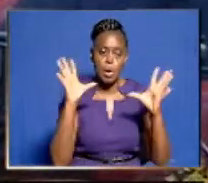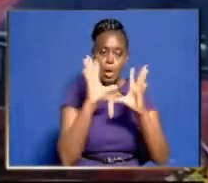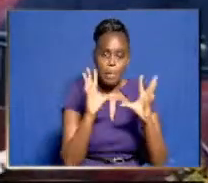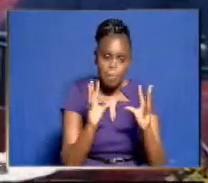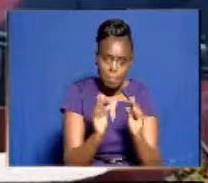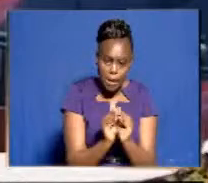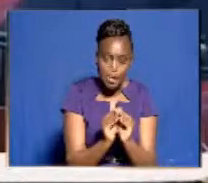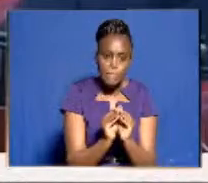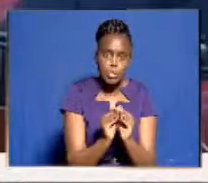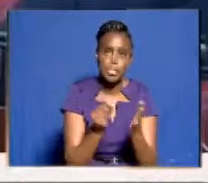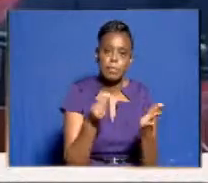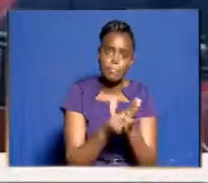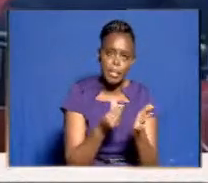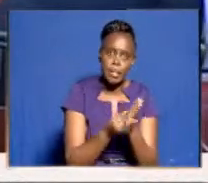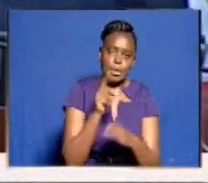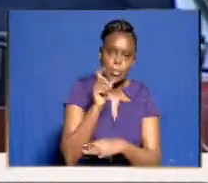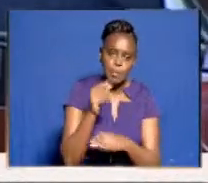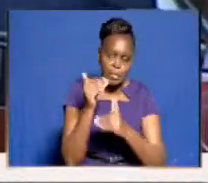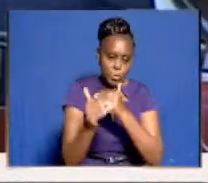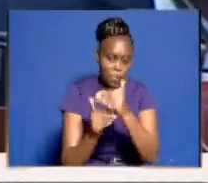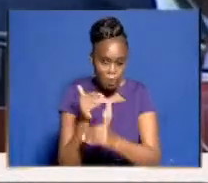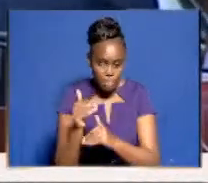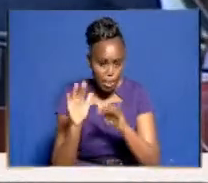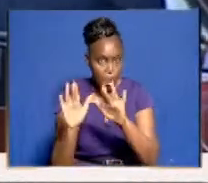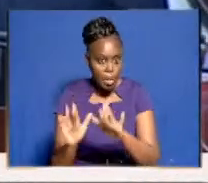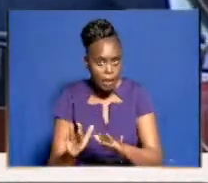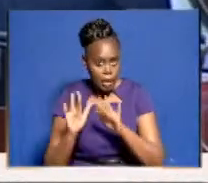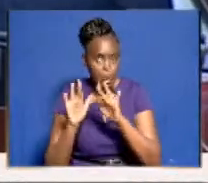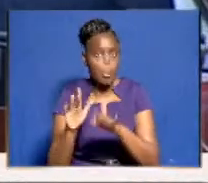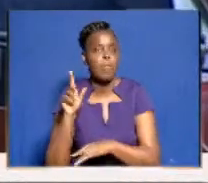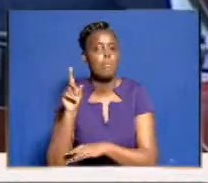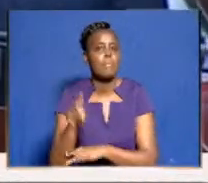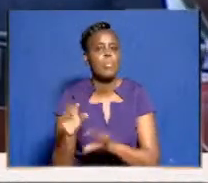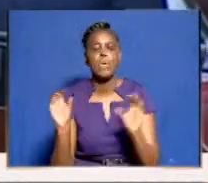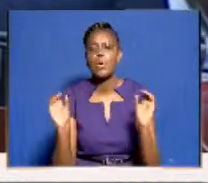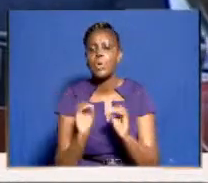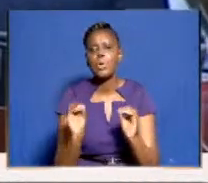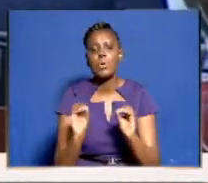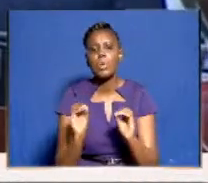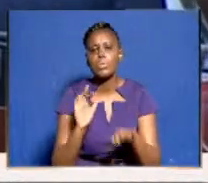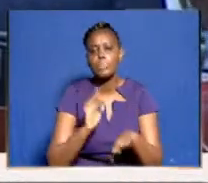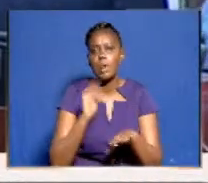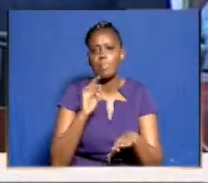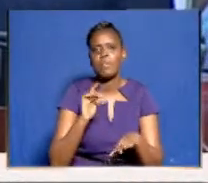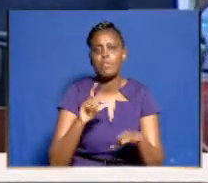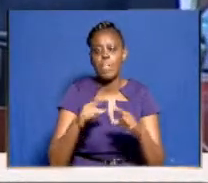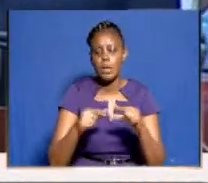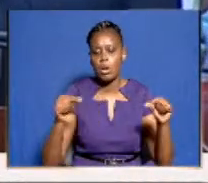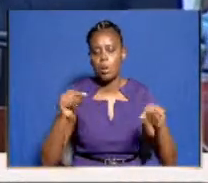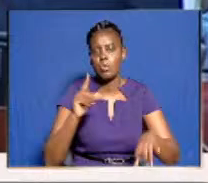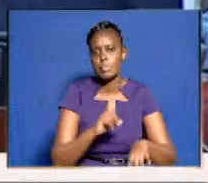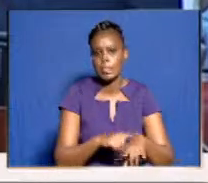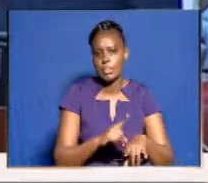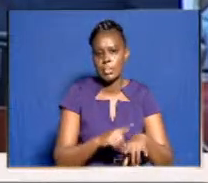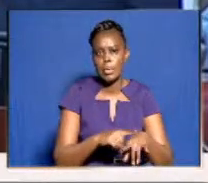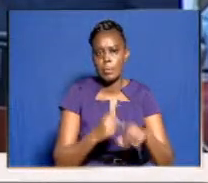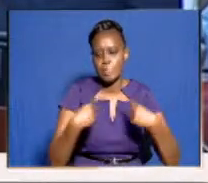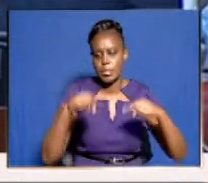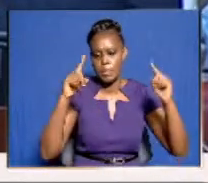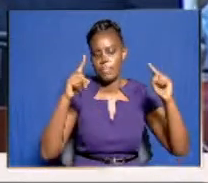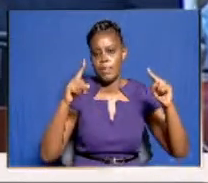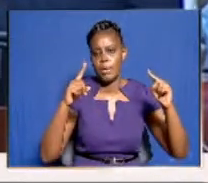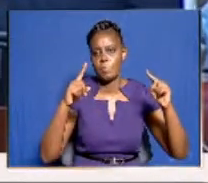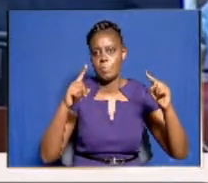operations, but we must be careful not to affect our long-term survival